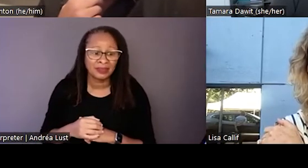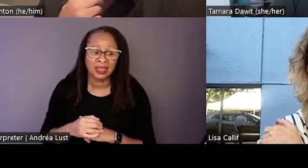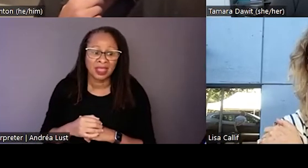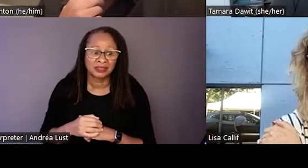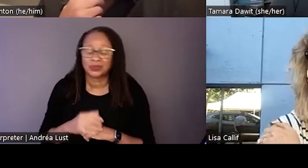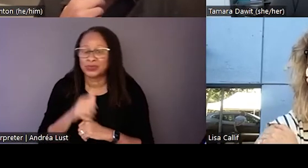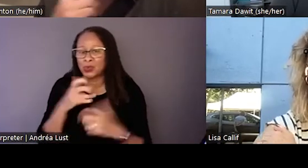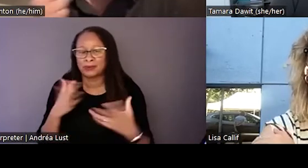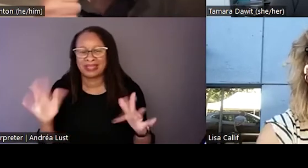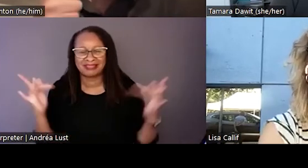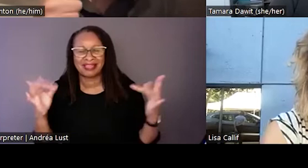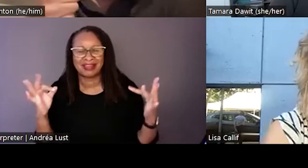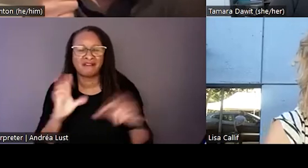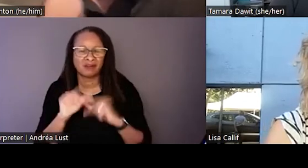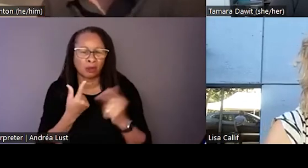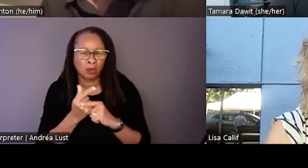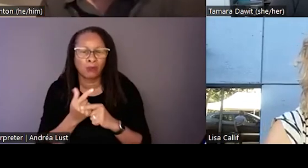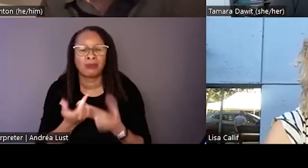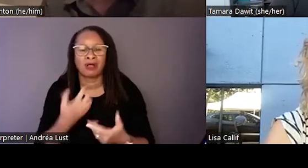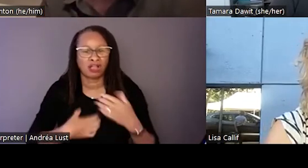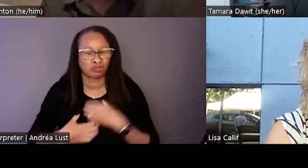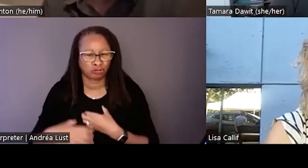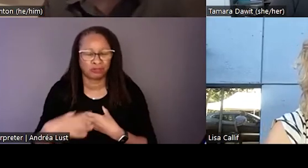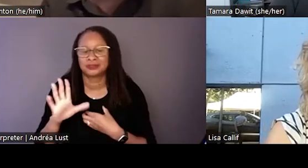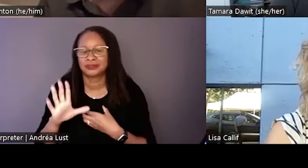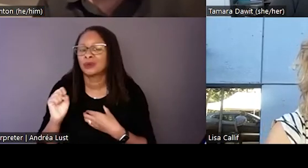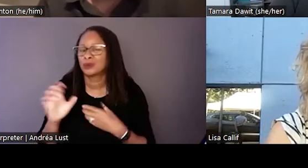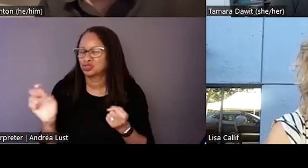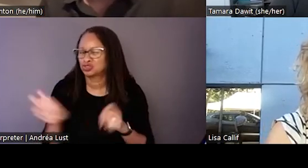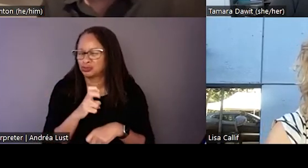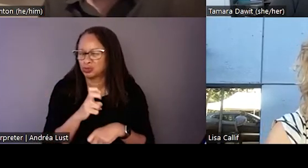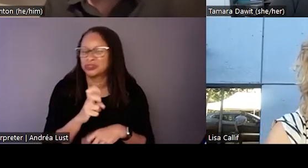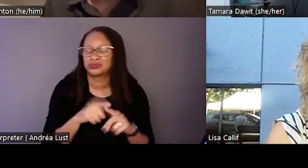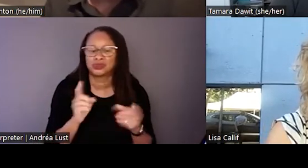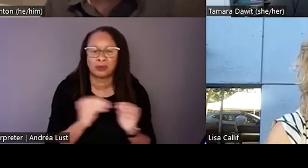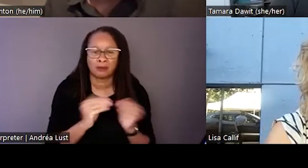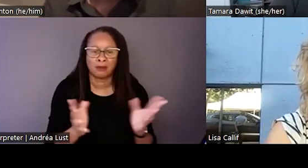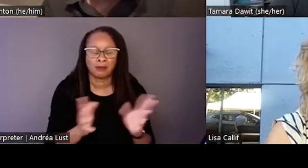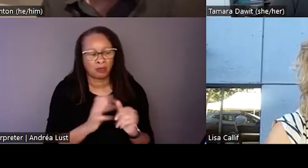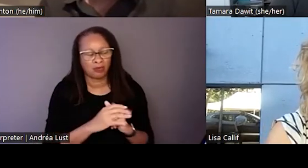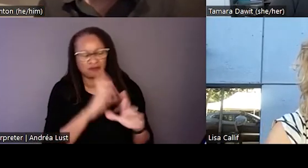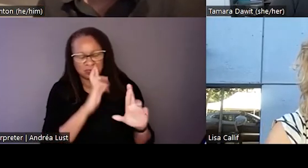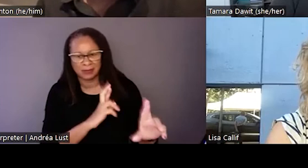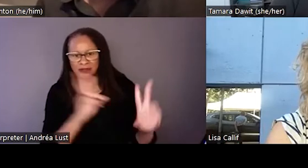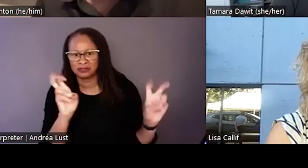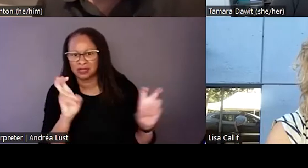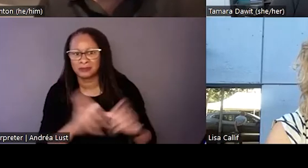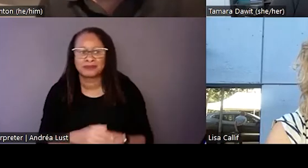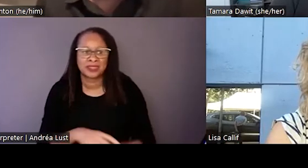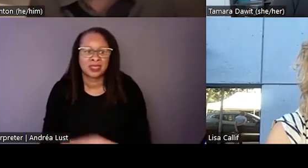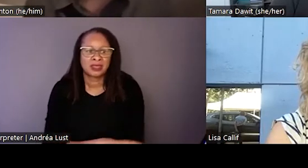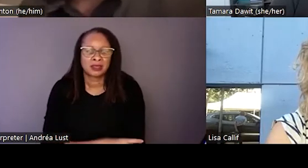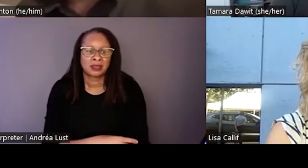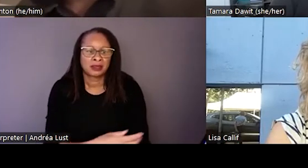So that's just a change in that direction, which is a good development. Okay, I'd like